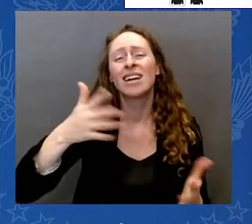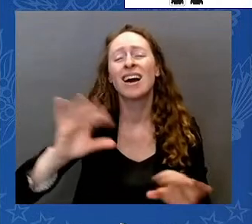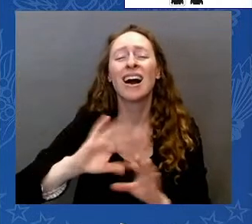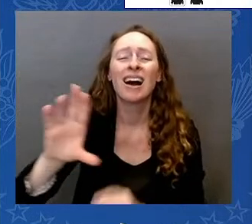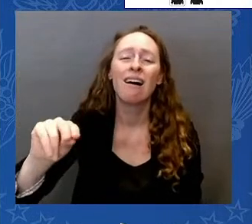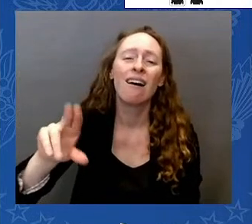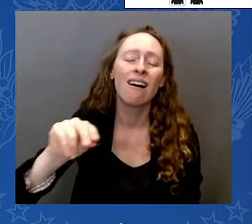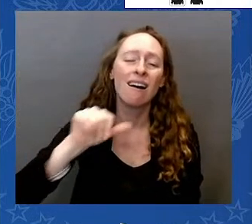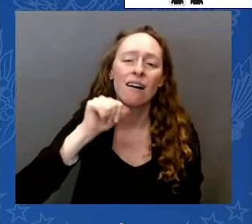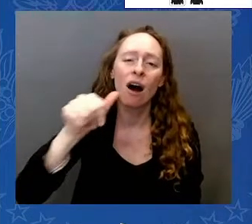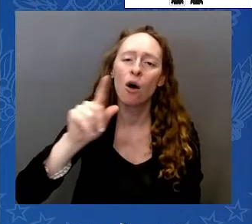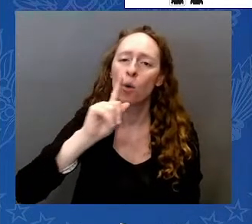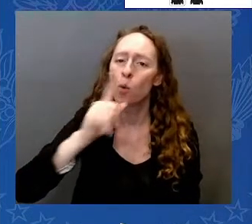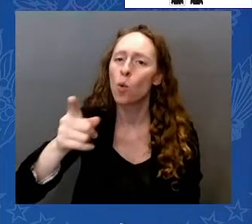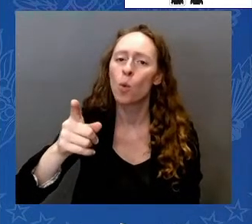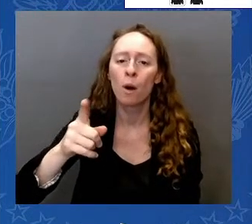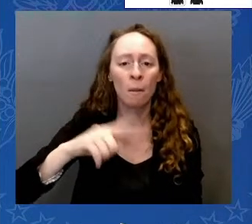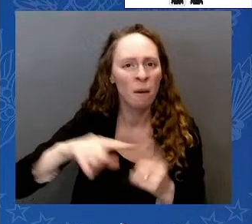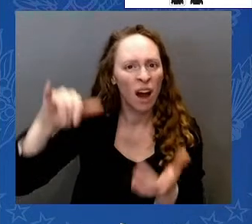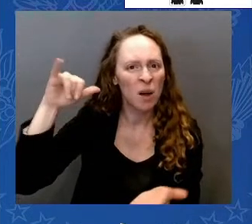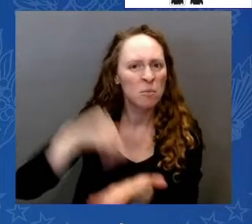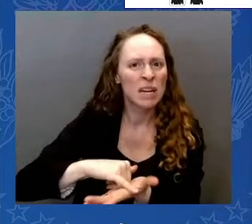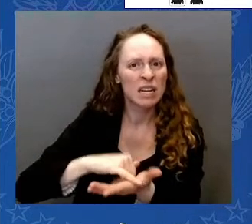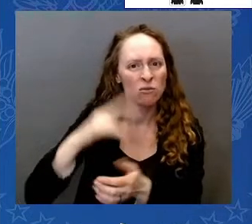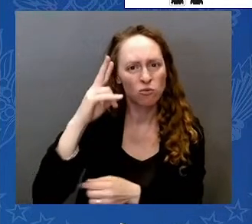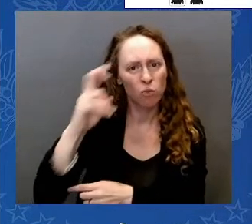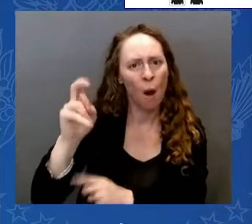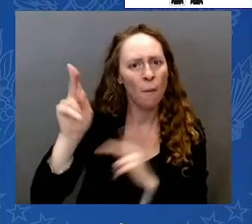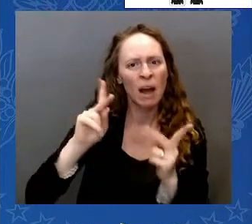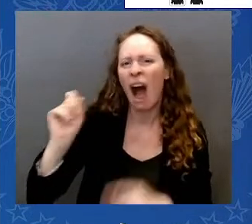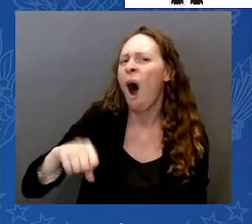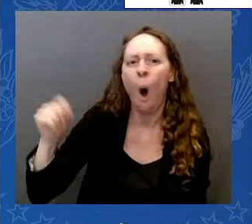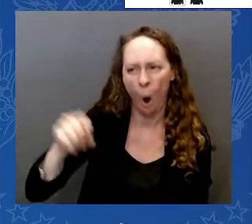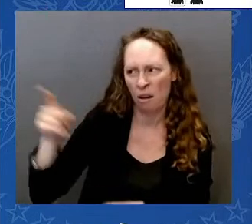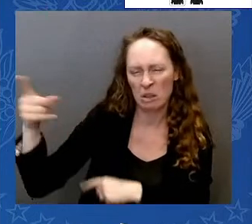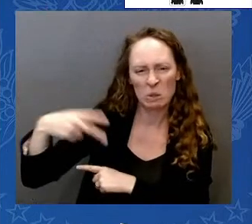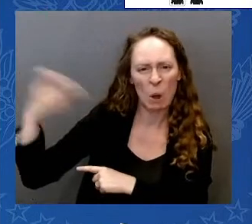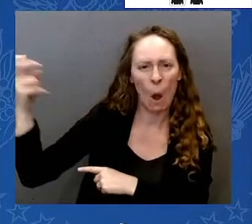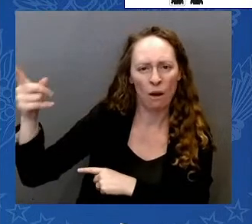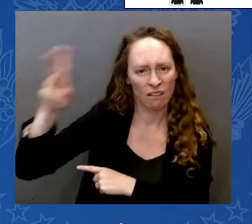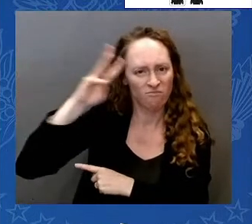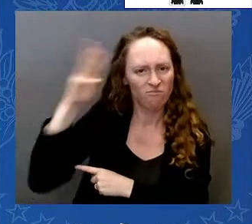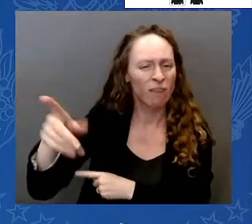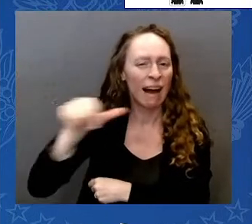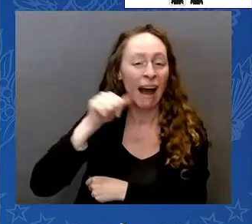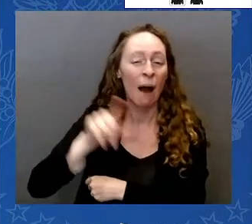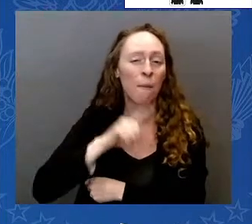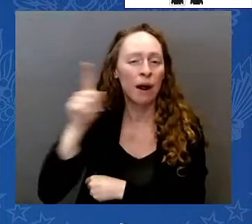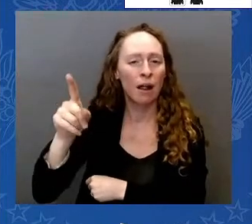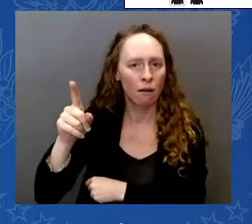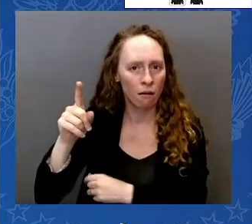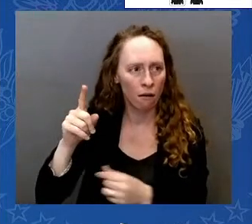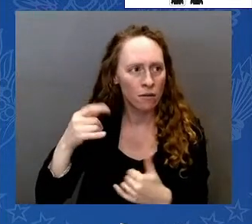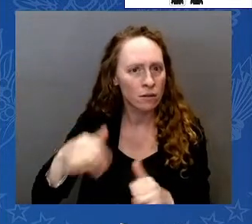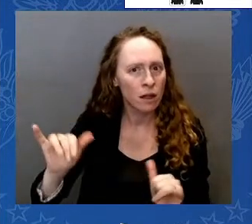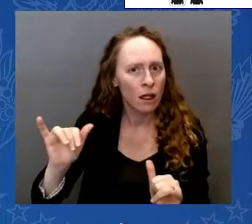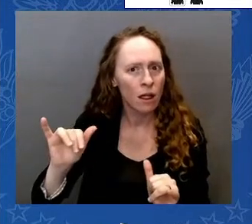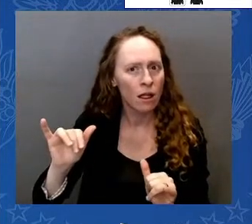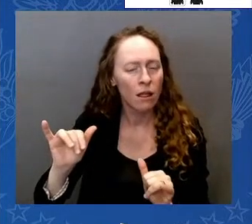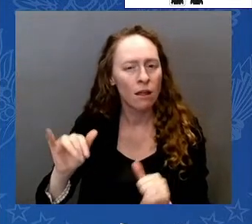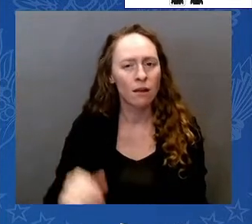Folks, you know, we talk about democracy, whether it's at risk. Well, democracy is at risk in most places when the